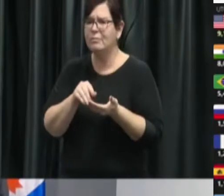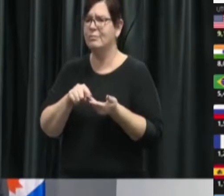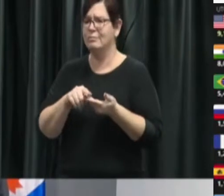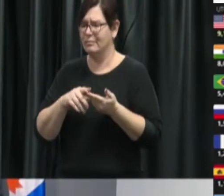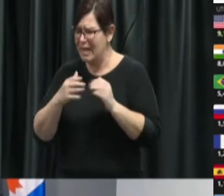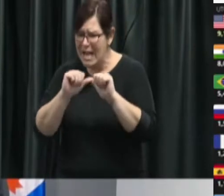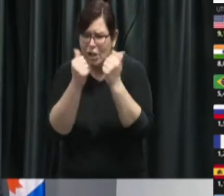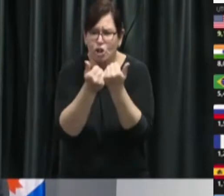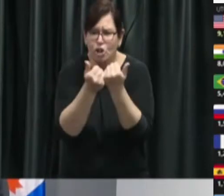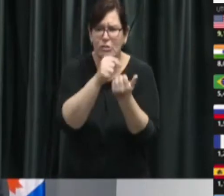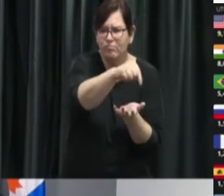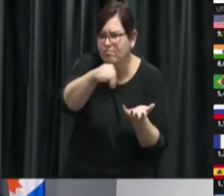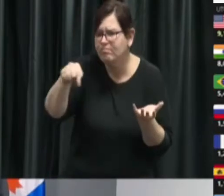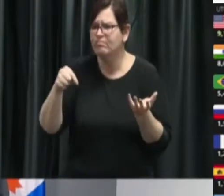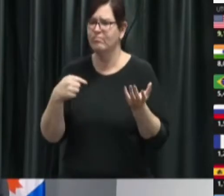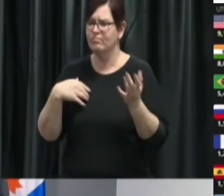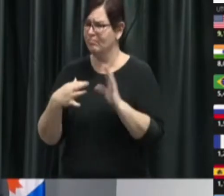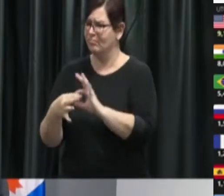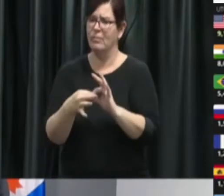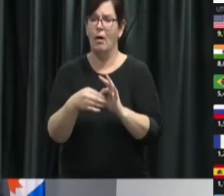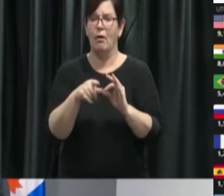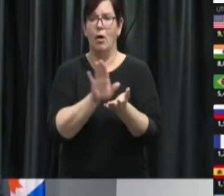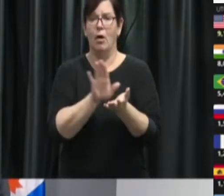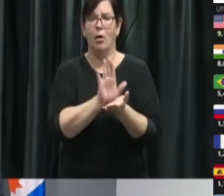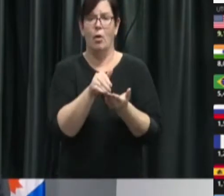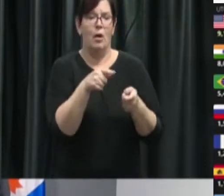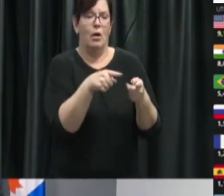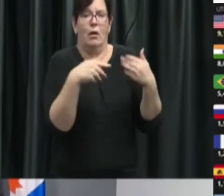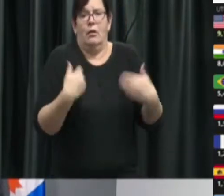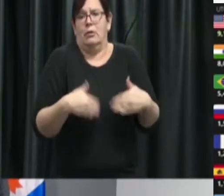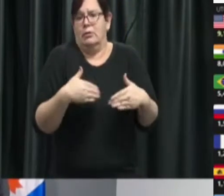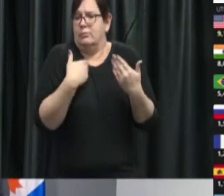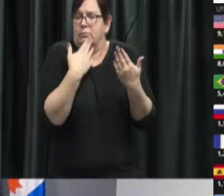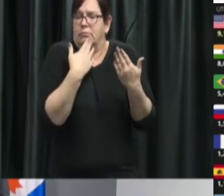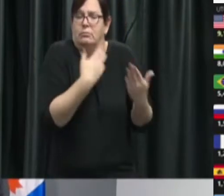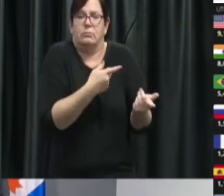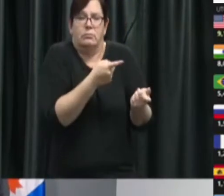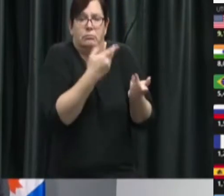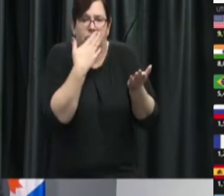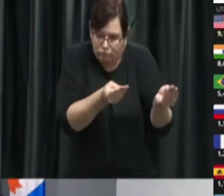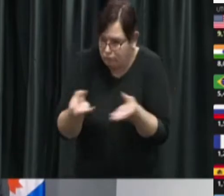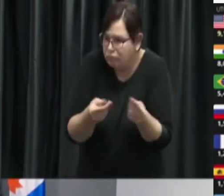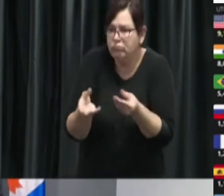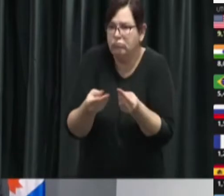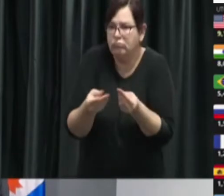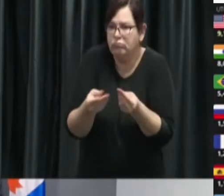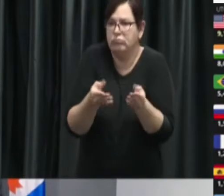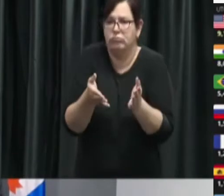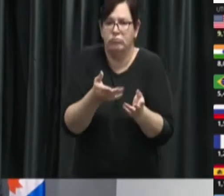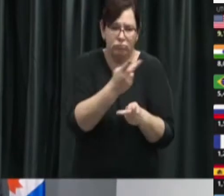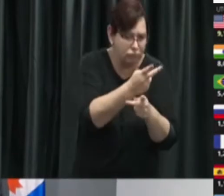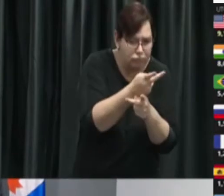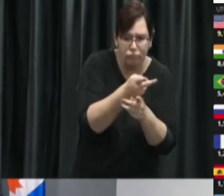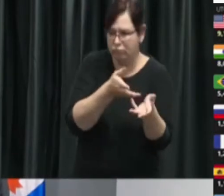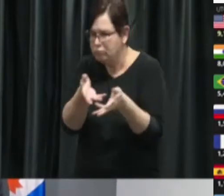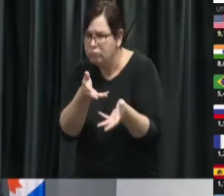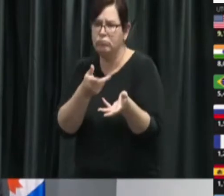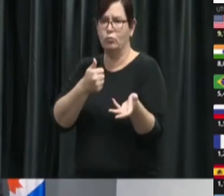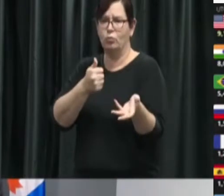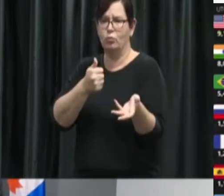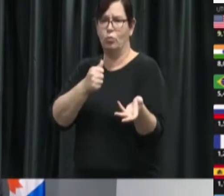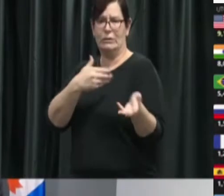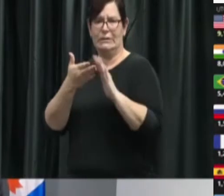was uniquely suited to perform this role as between the city and all these community organizations, since they work with both of us on an ongoing basis.